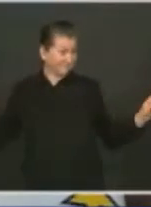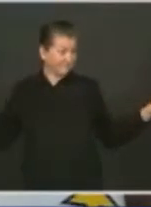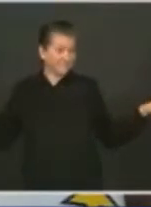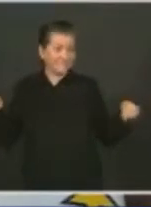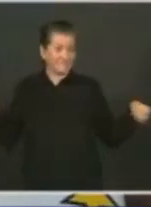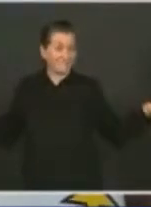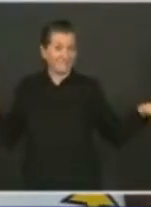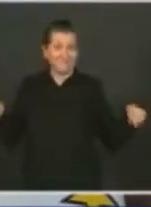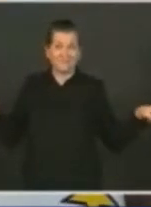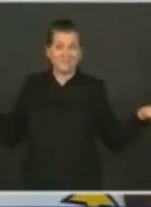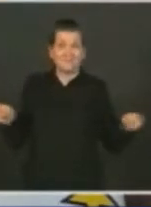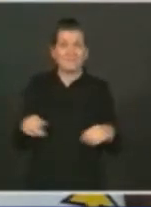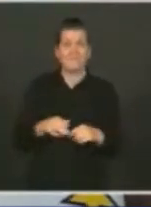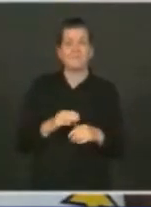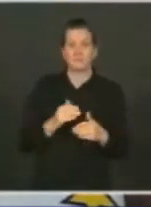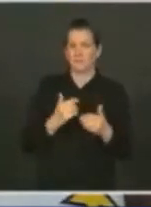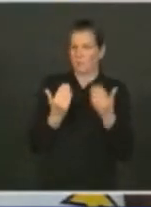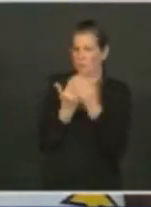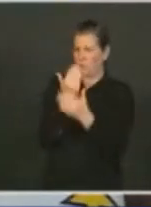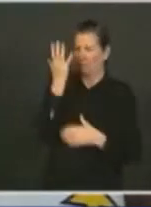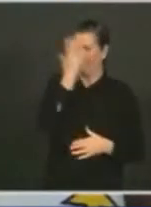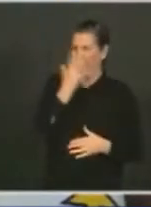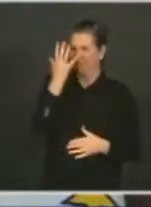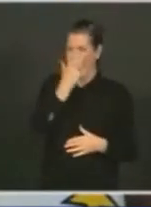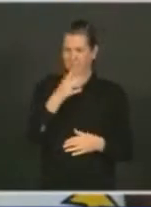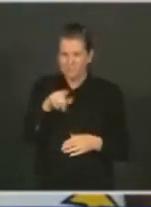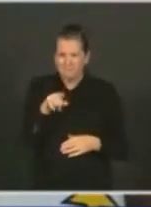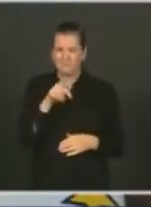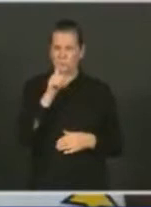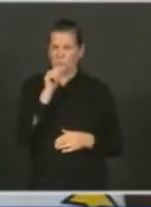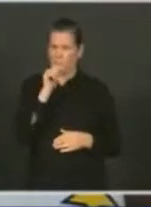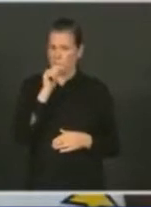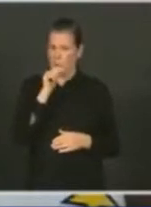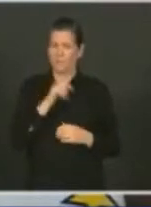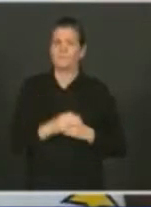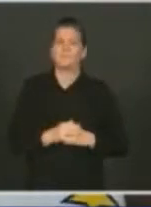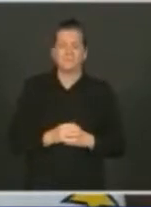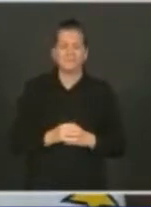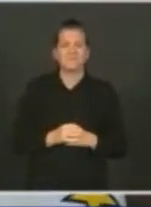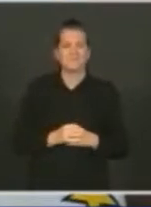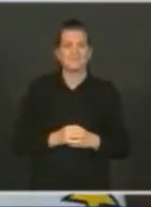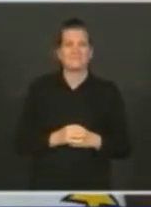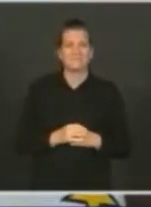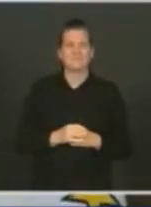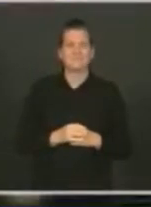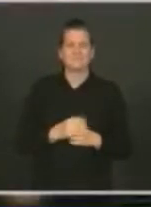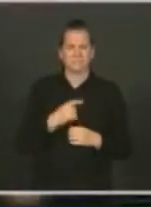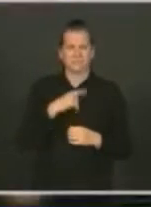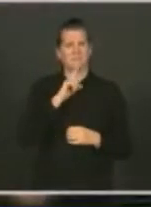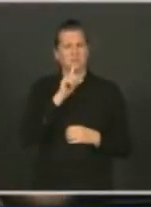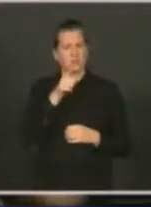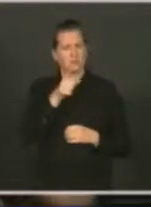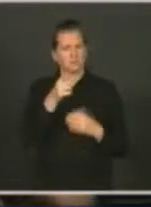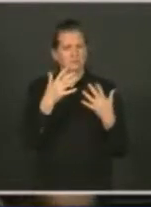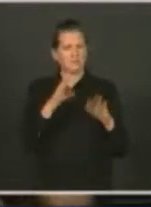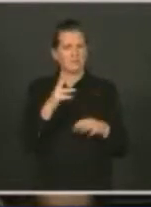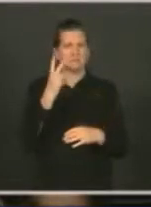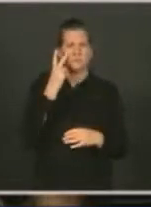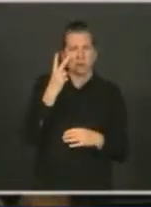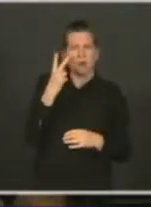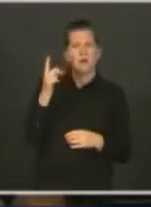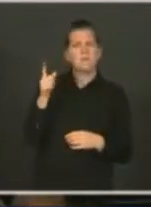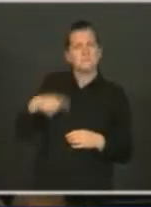some new faces with me this afternoon. I'm sure you've seen in the news over the past